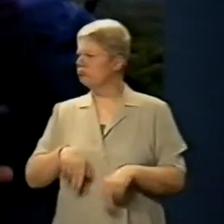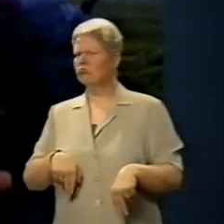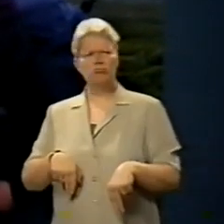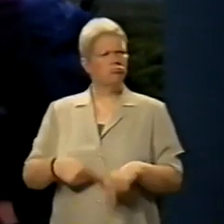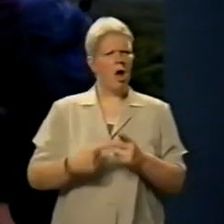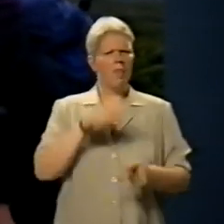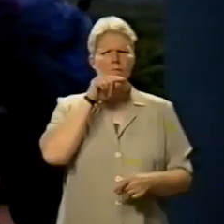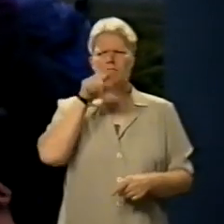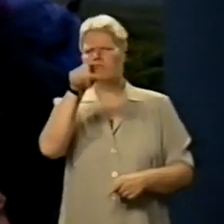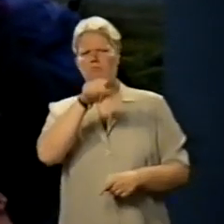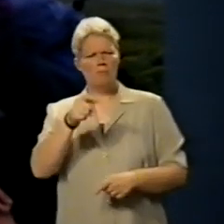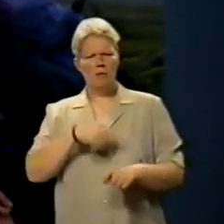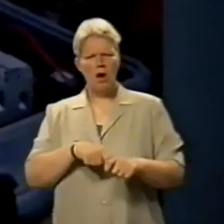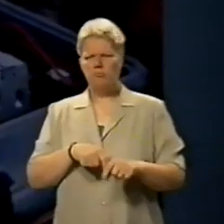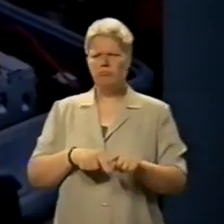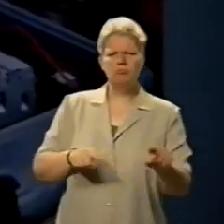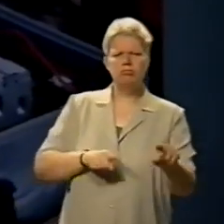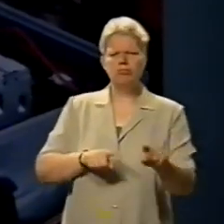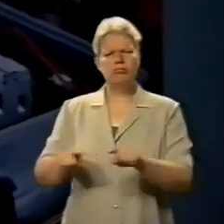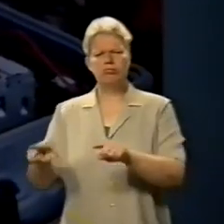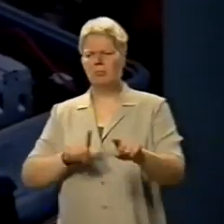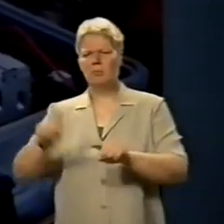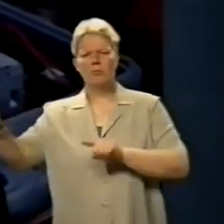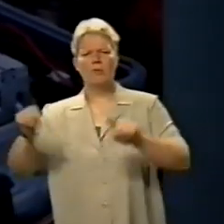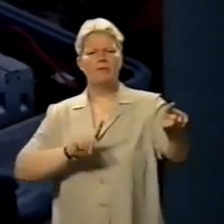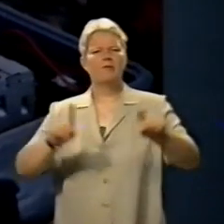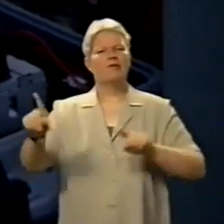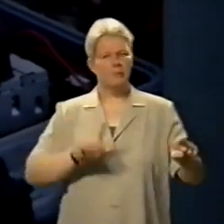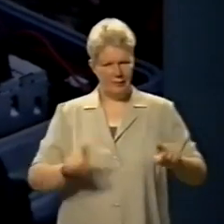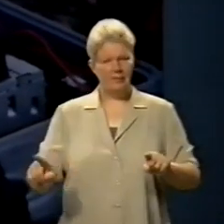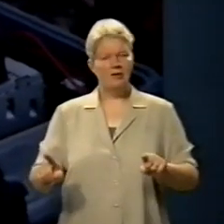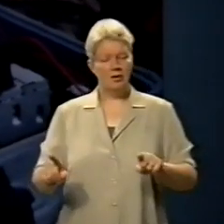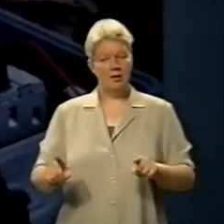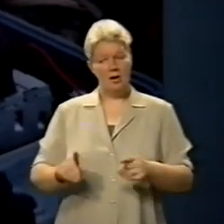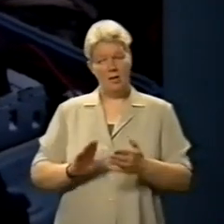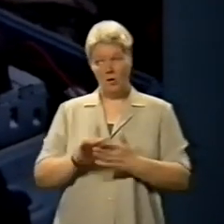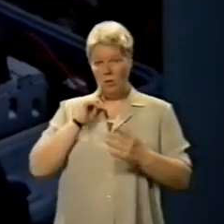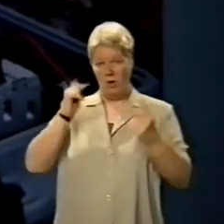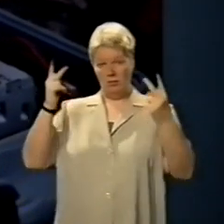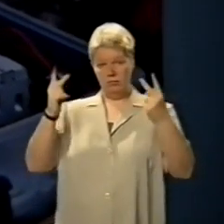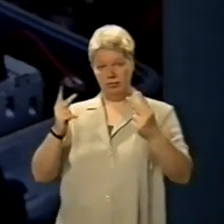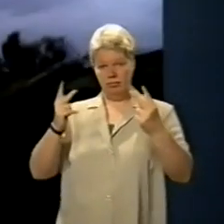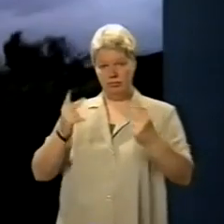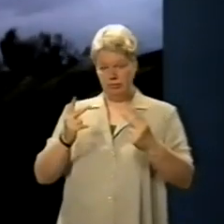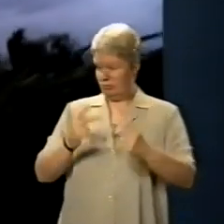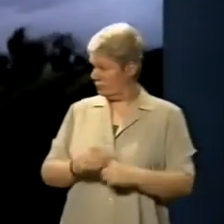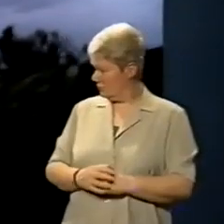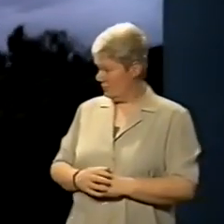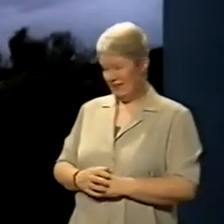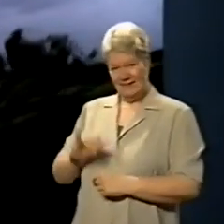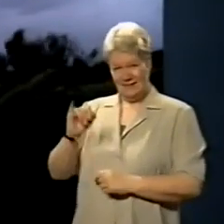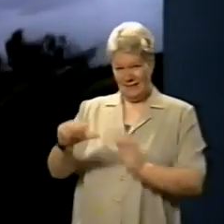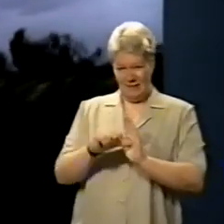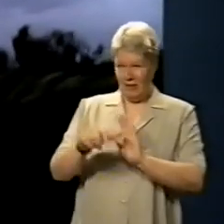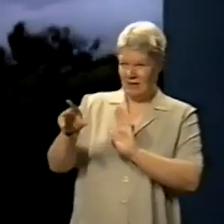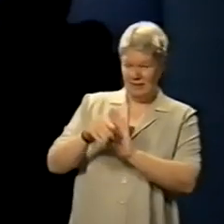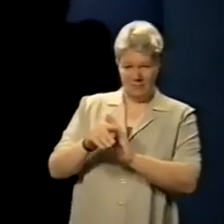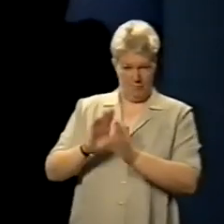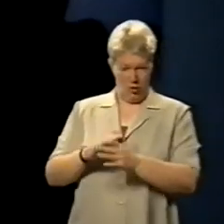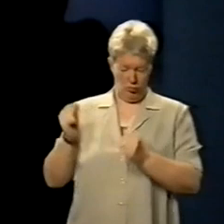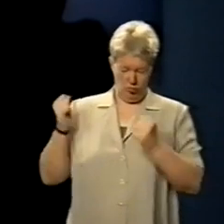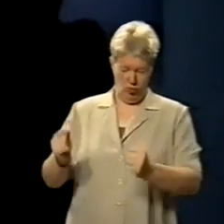they might start booming better as well. As it gets dark, the boombox isn't getting a response because the strong winds are carrying the